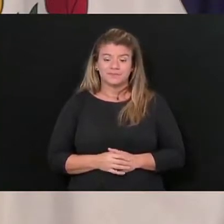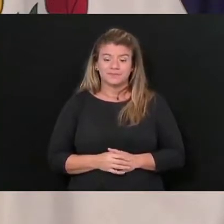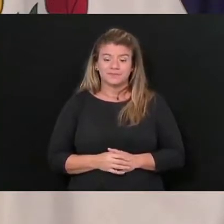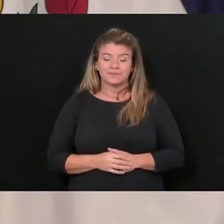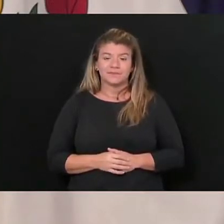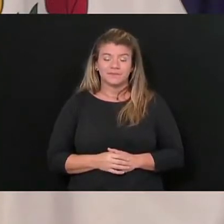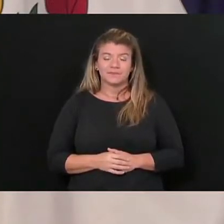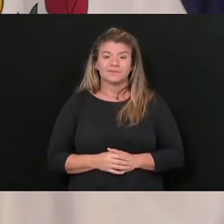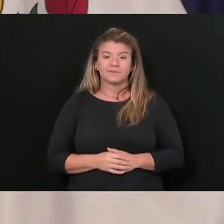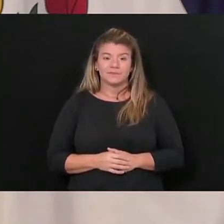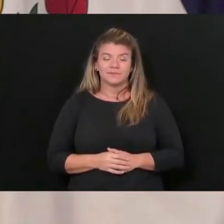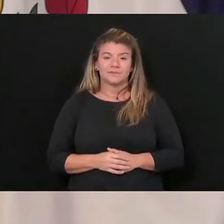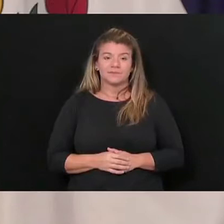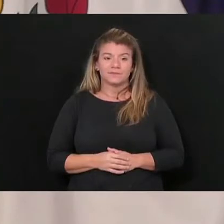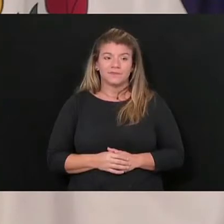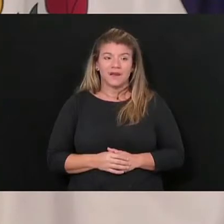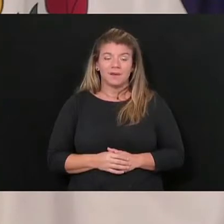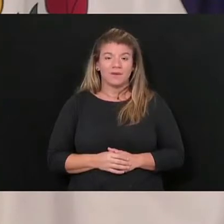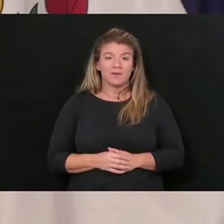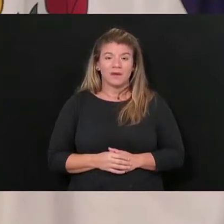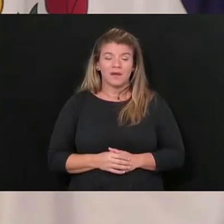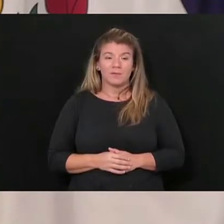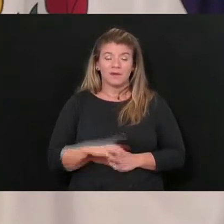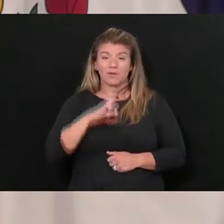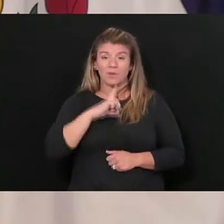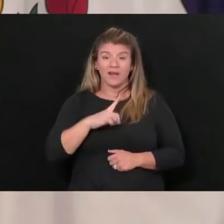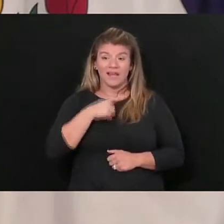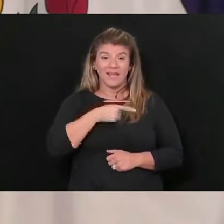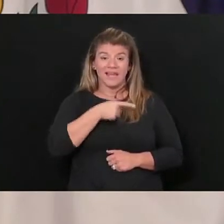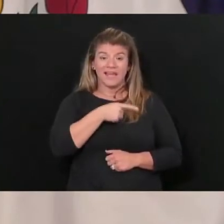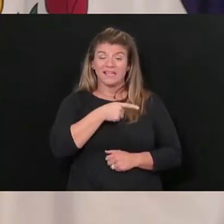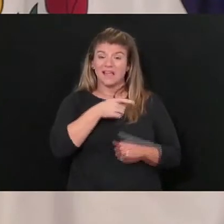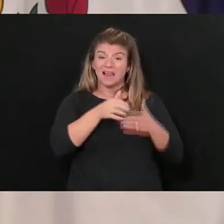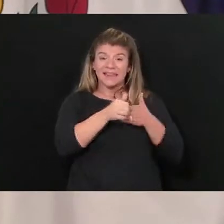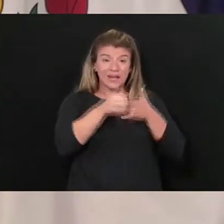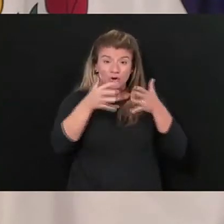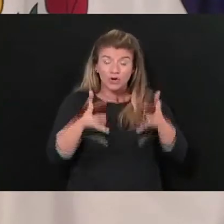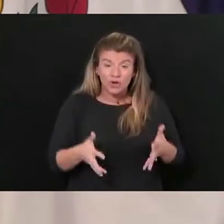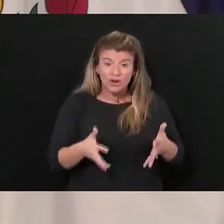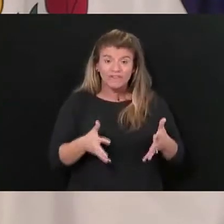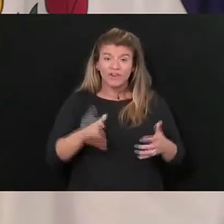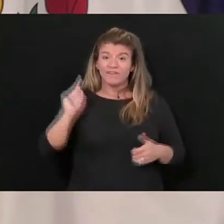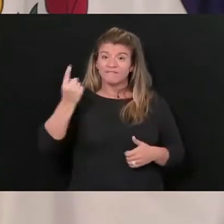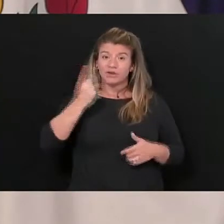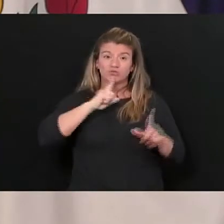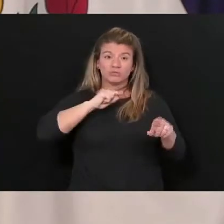one of our leaders as far as our first responders.